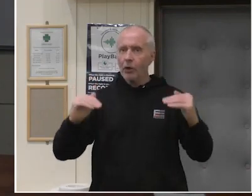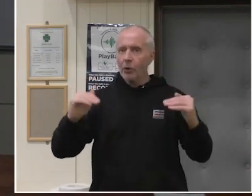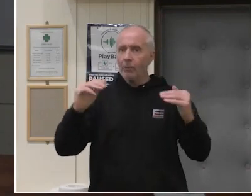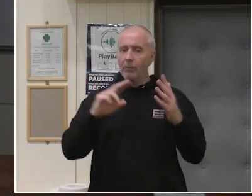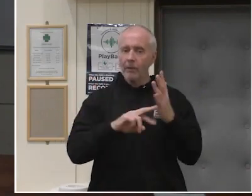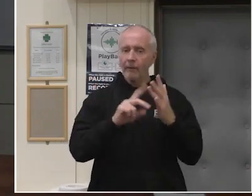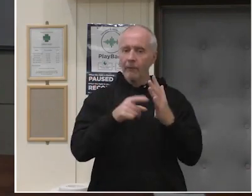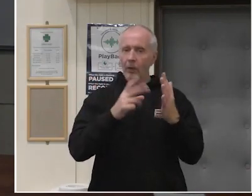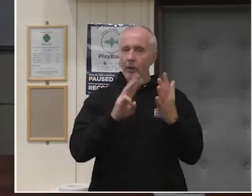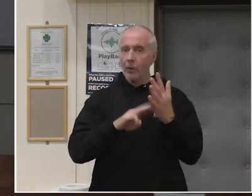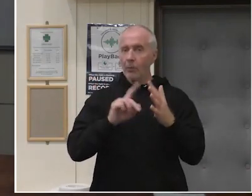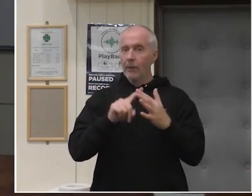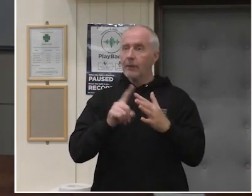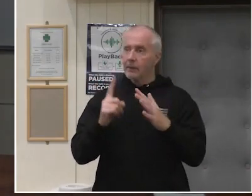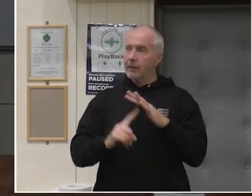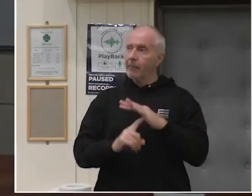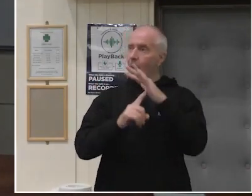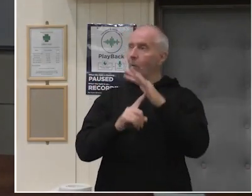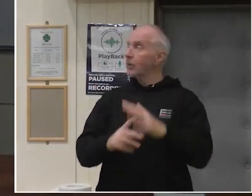big factor.